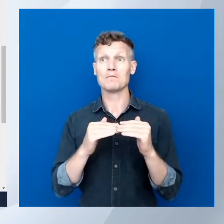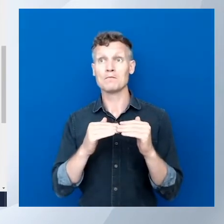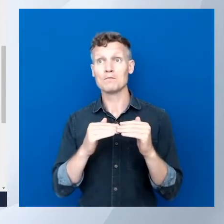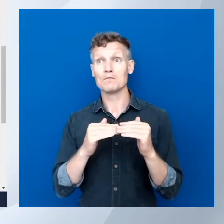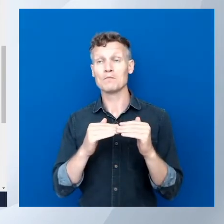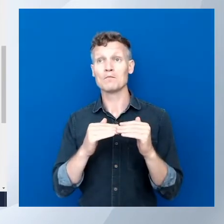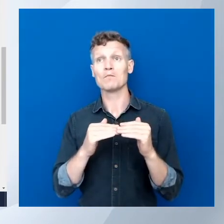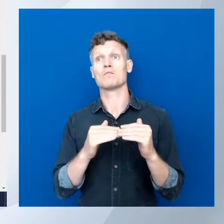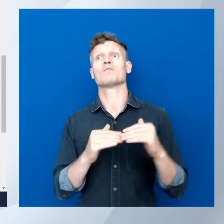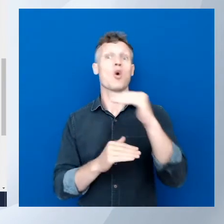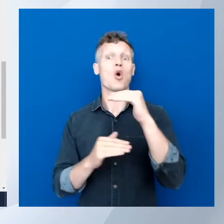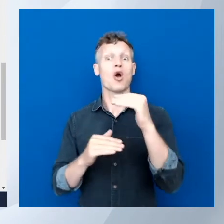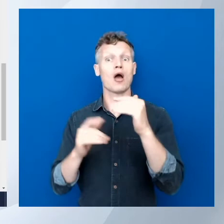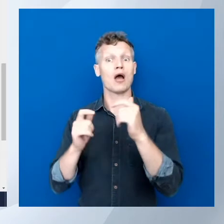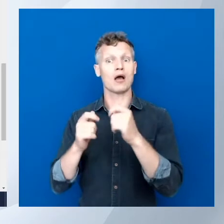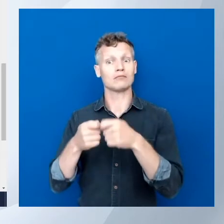problem.